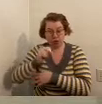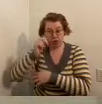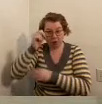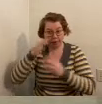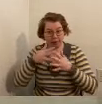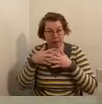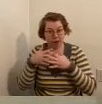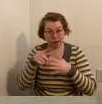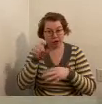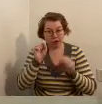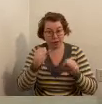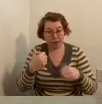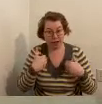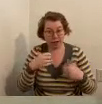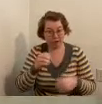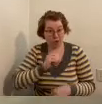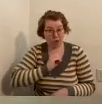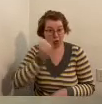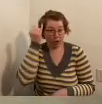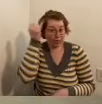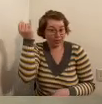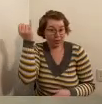You can have your own idea about that.